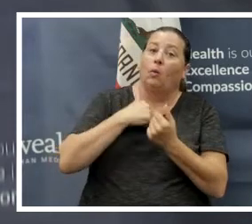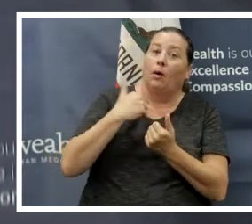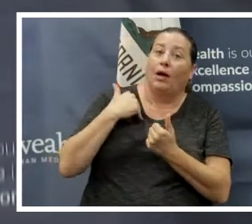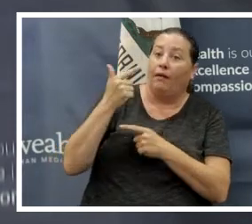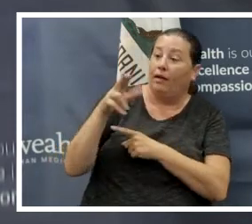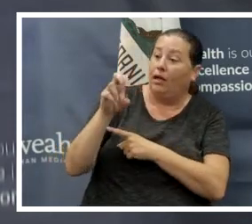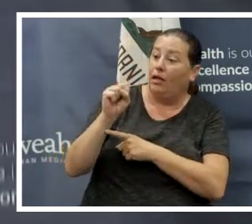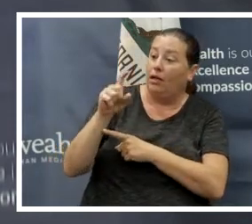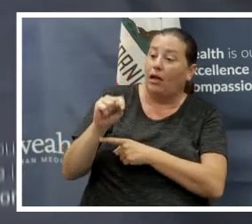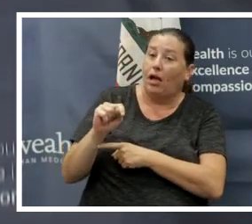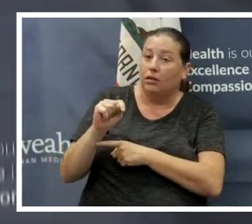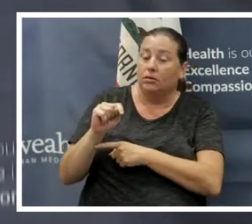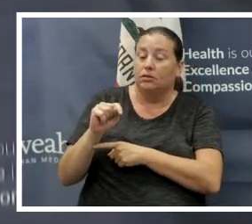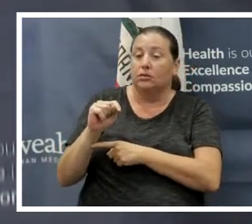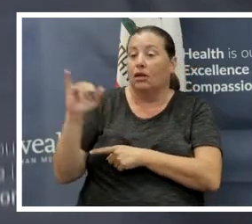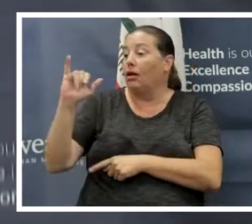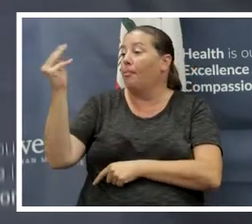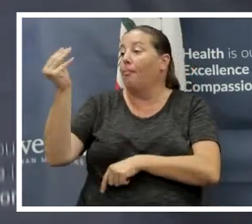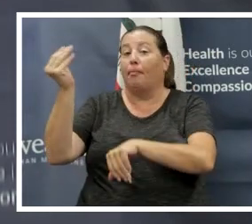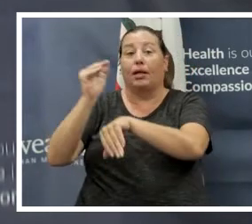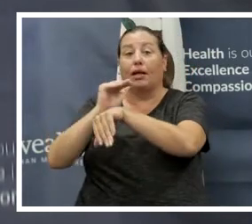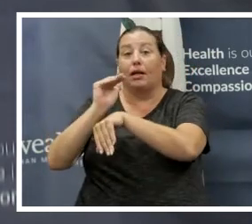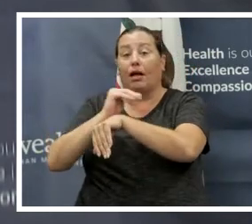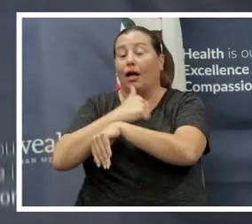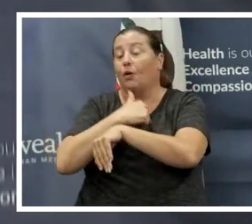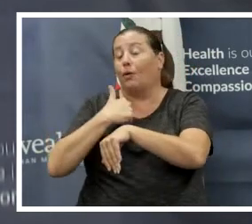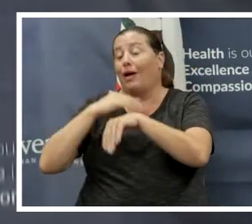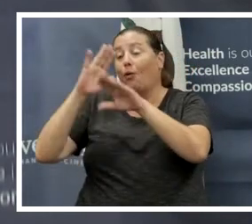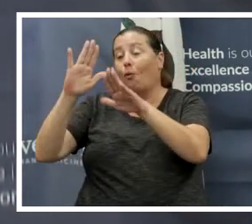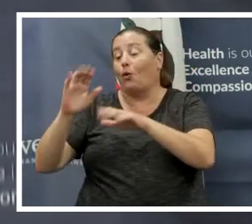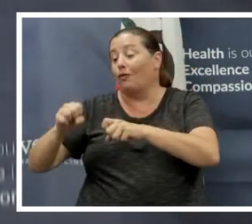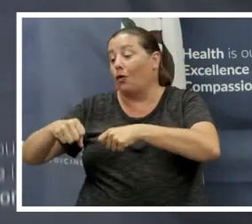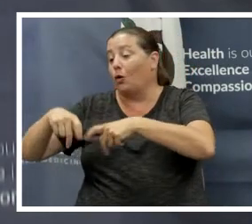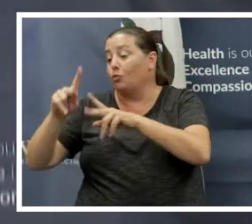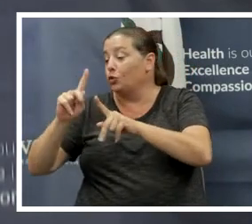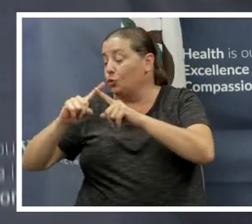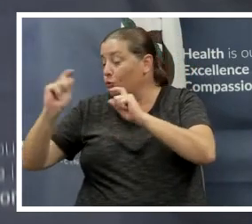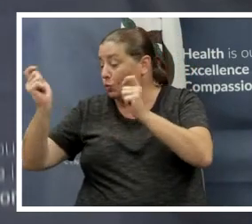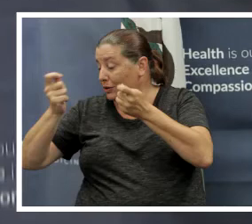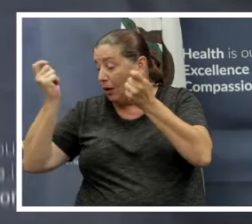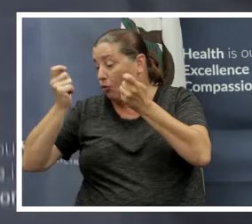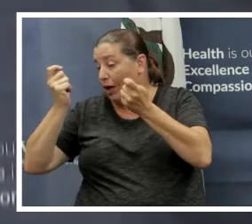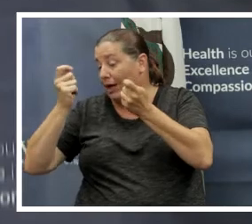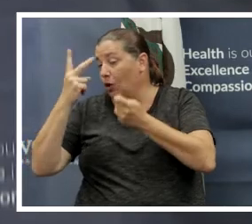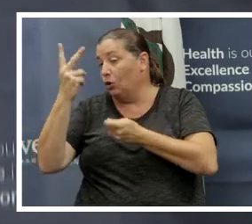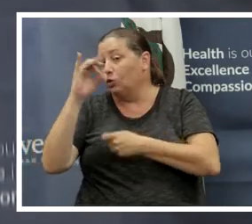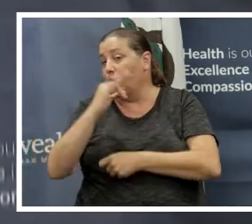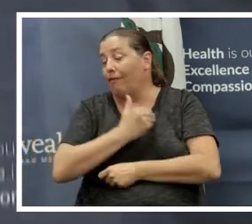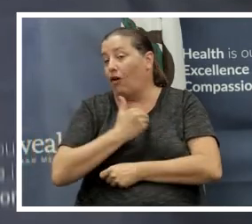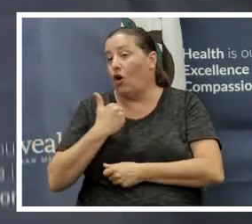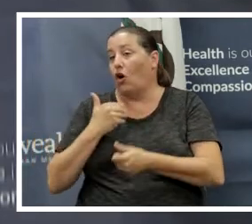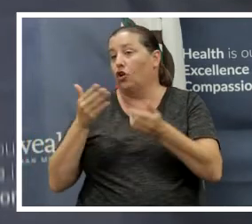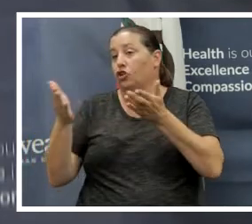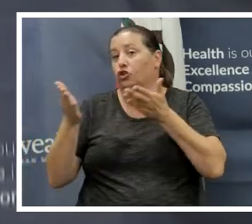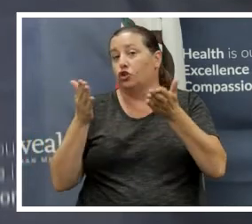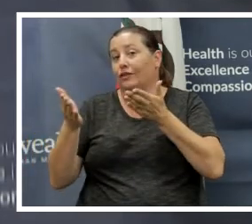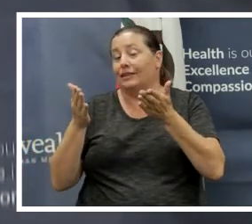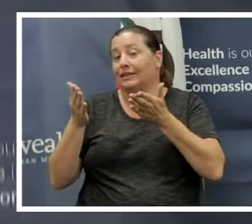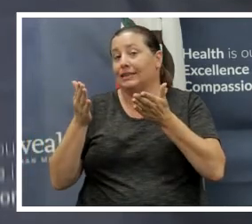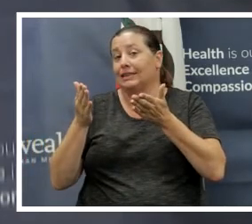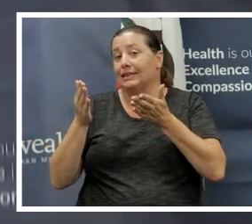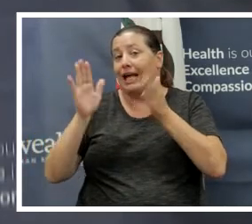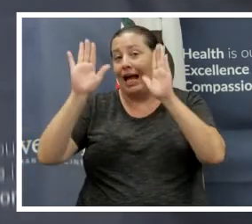so Monday night, we had the wonderful opportunity to celebrate 2 of our Service Excellence of the